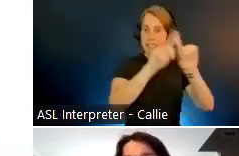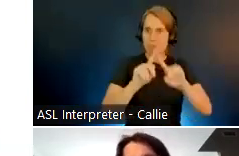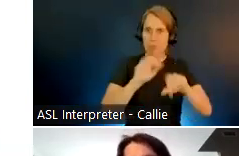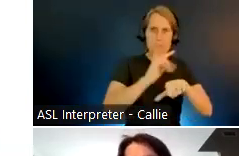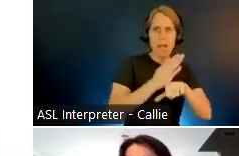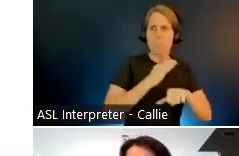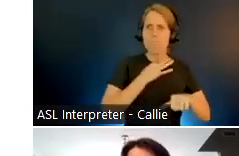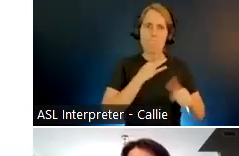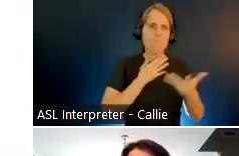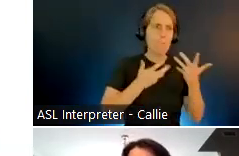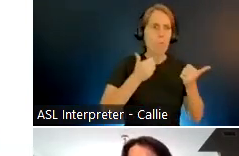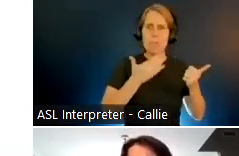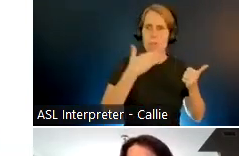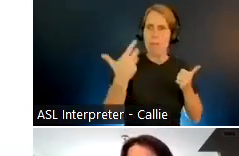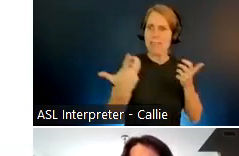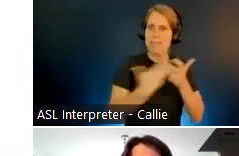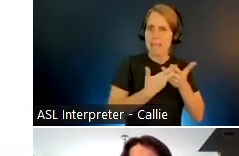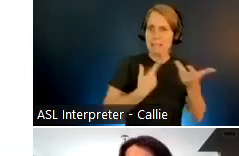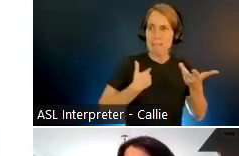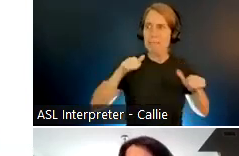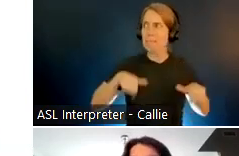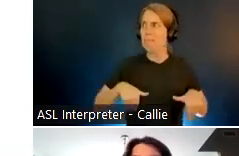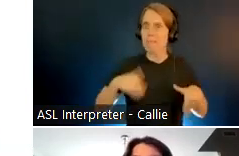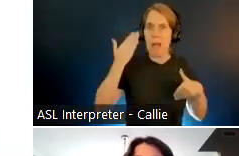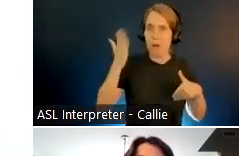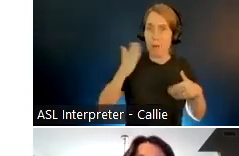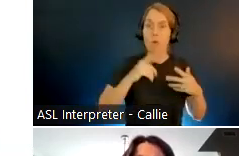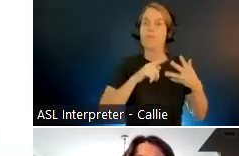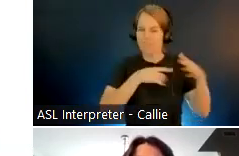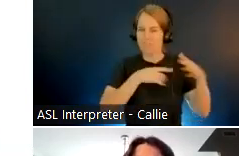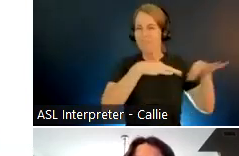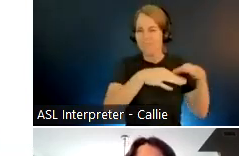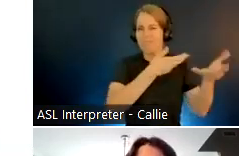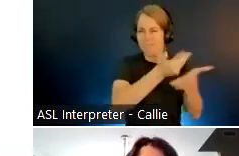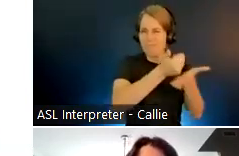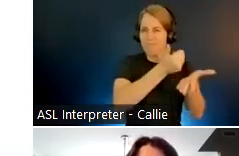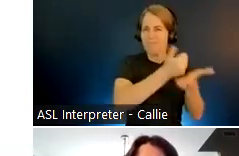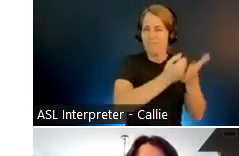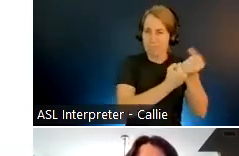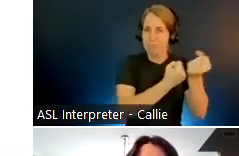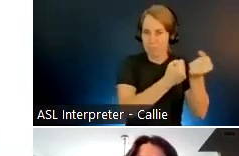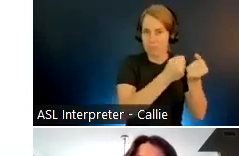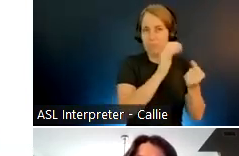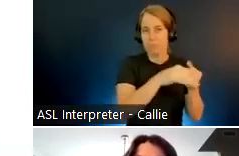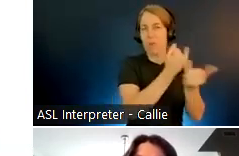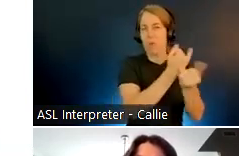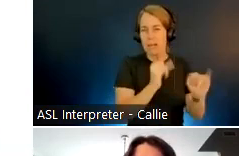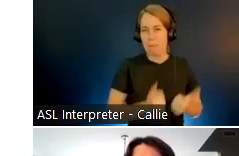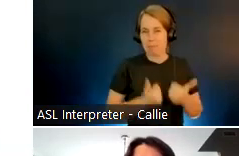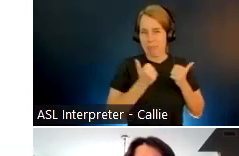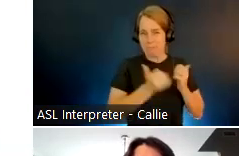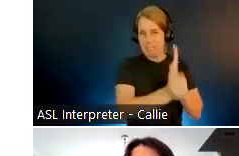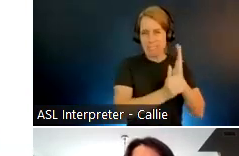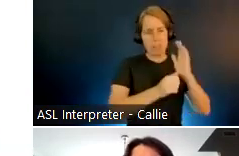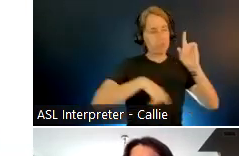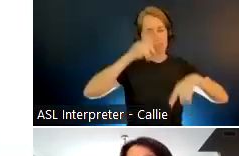also, with this independent living skills, like I said, it's just really depending on what the individual needs. And so sometimes